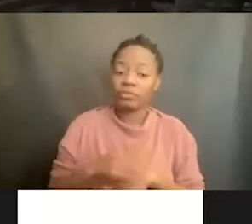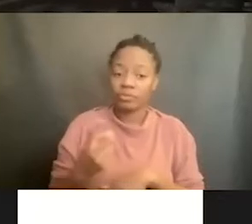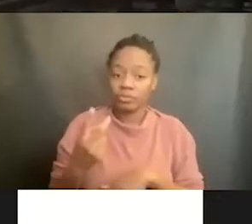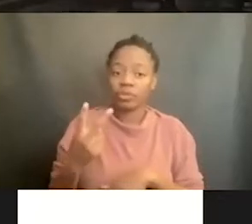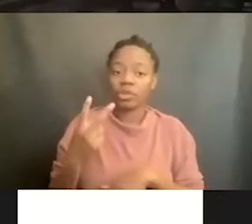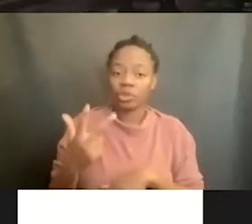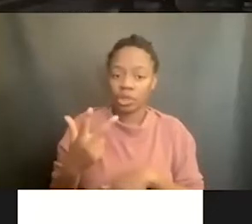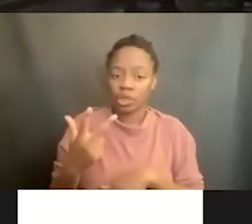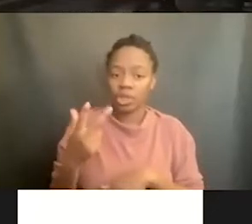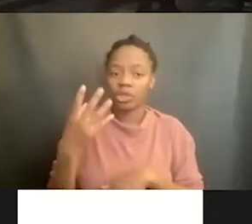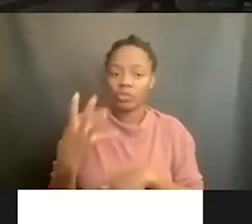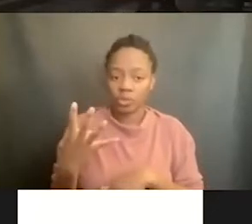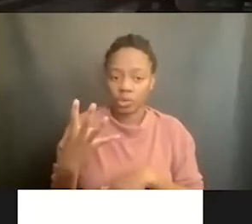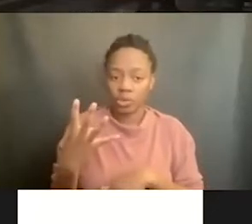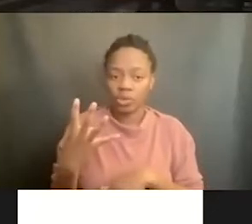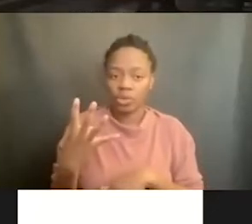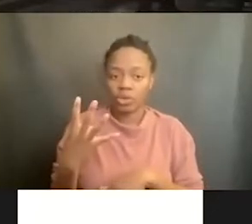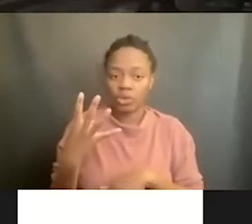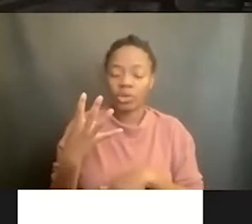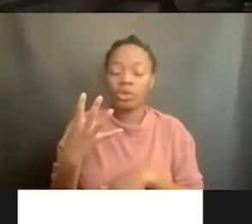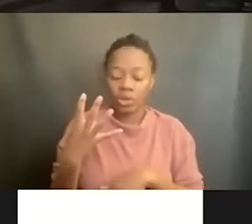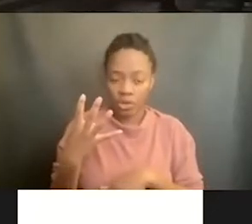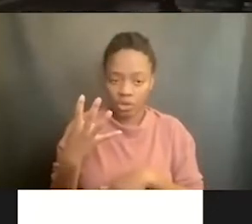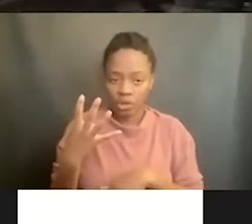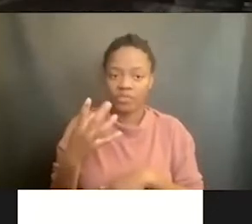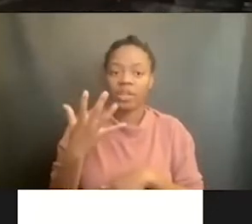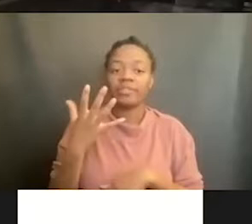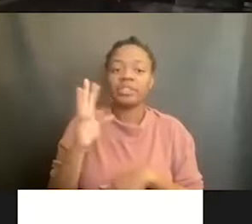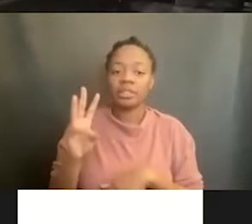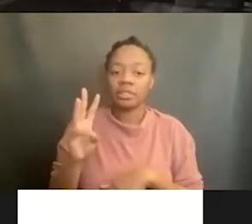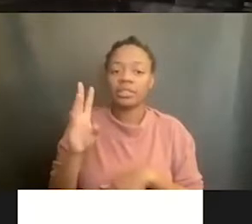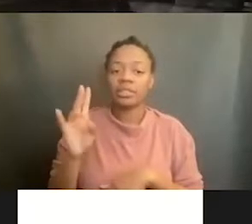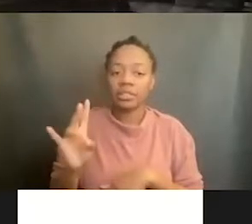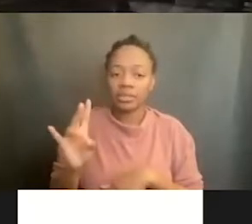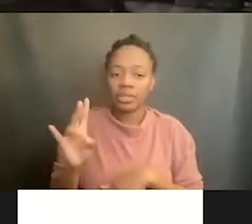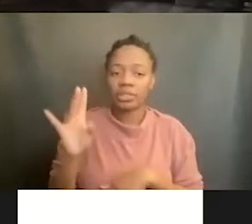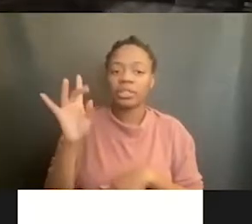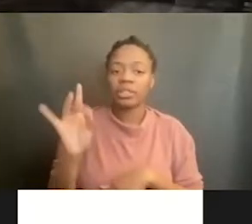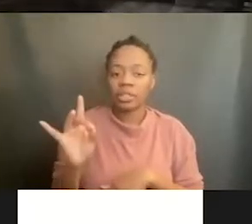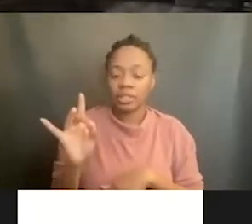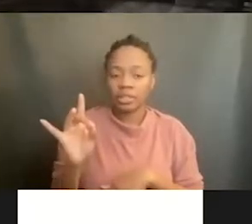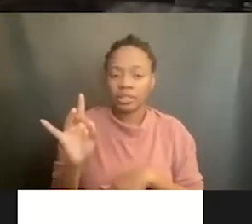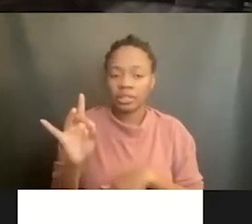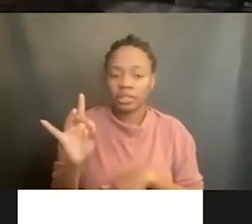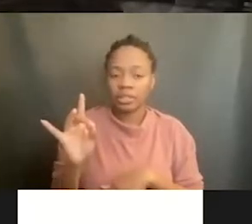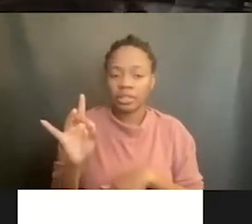2, 3, 4, right, 5, 6, 7, 8.